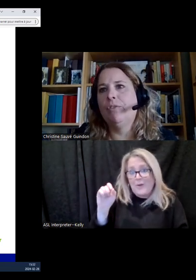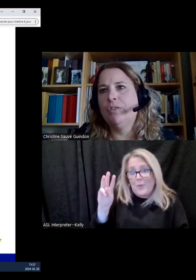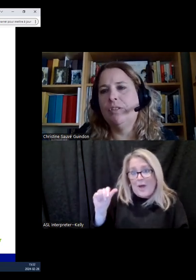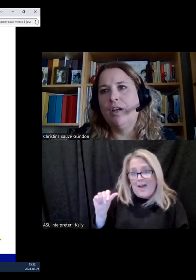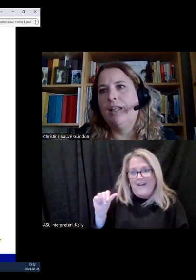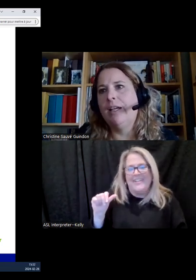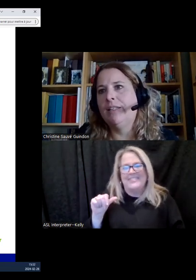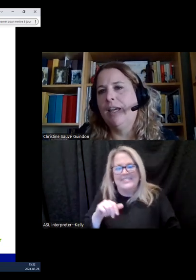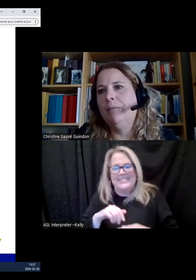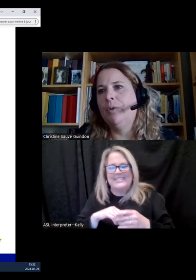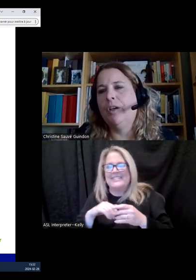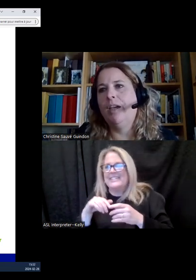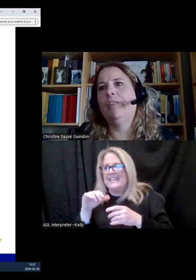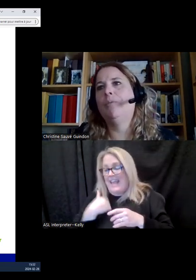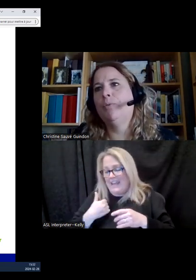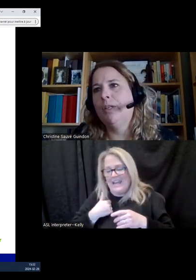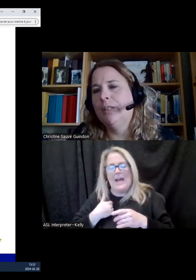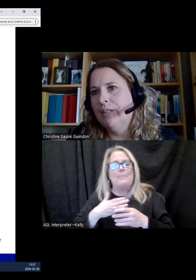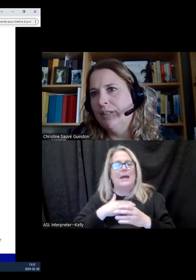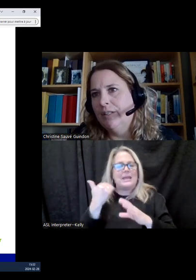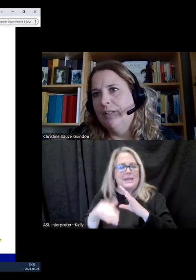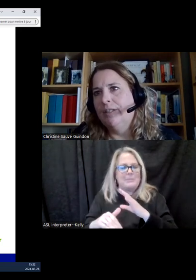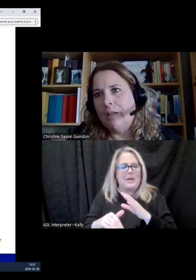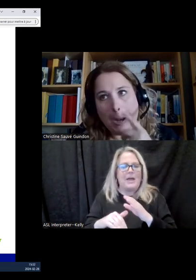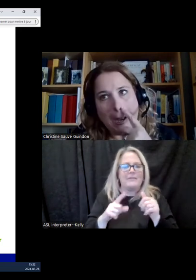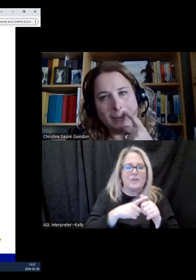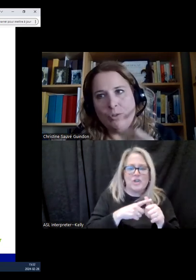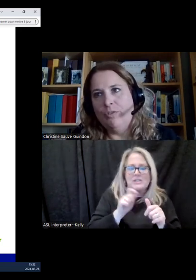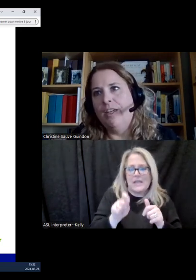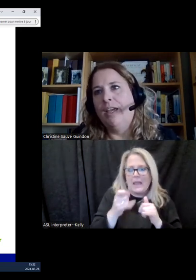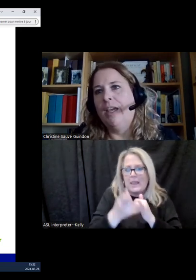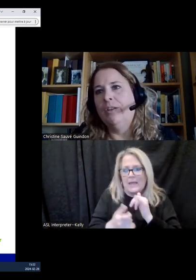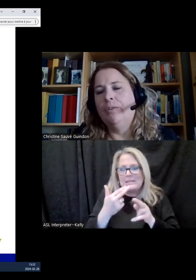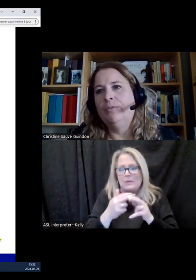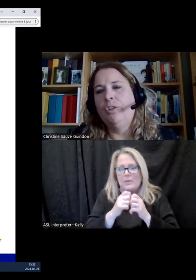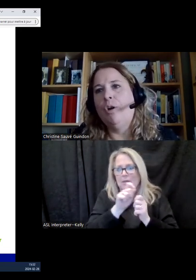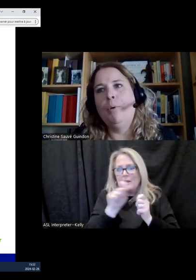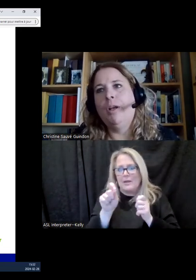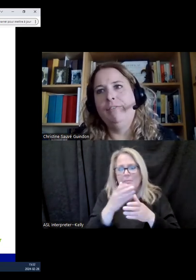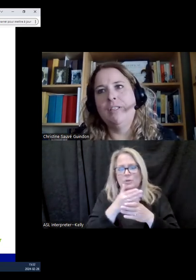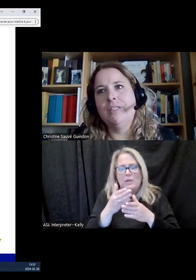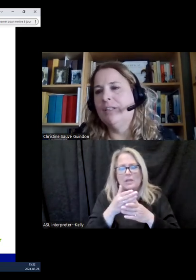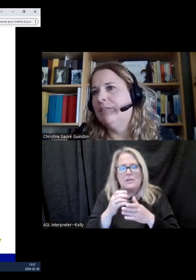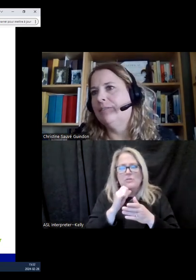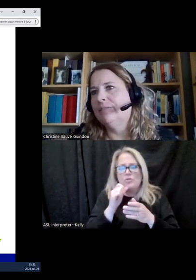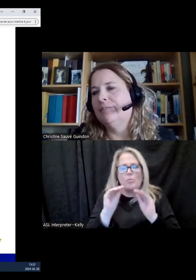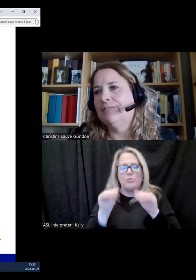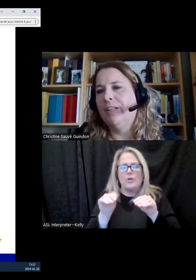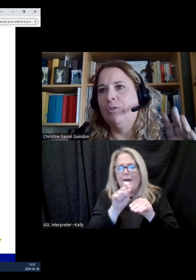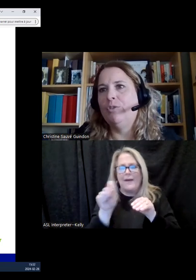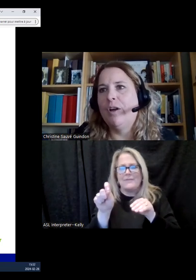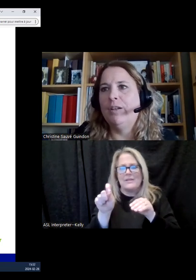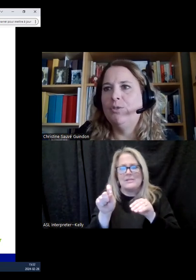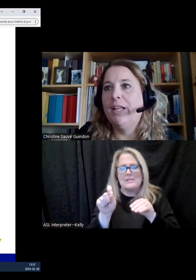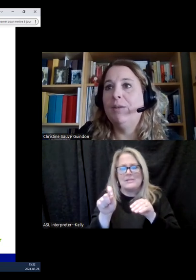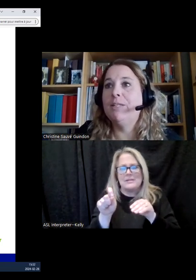is my first dot last name with a hyphen between Sauvé and Guindon. You don't put hyphens and